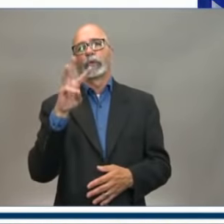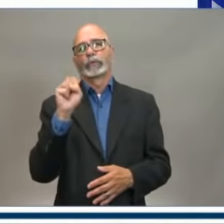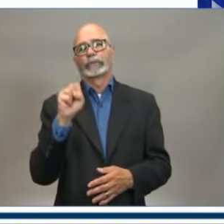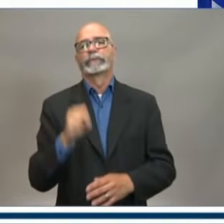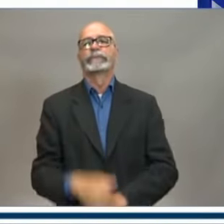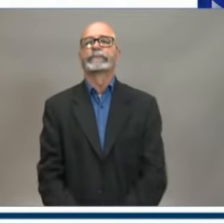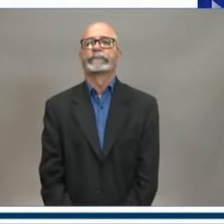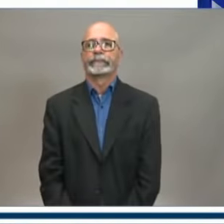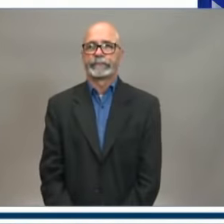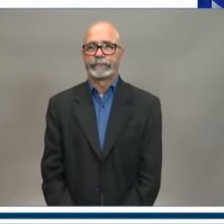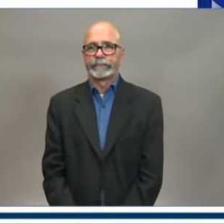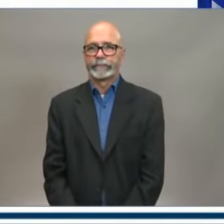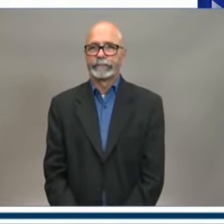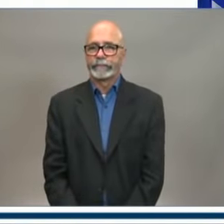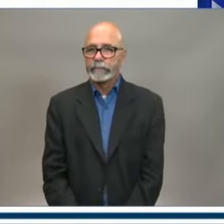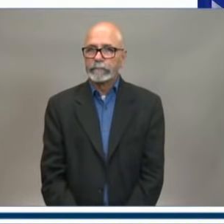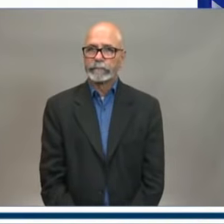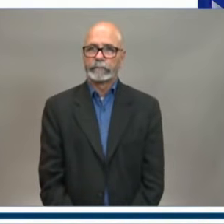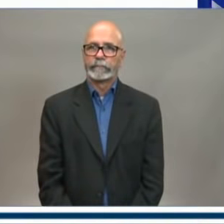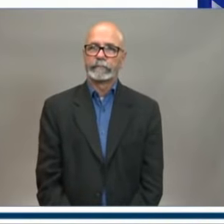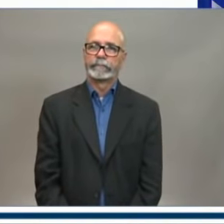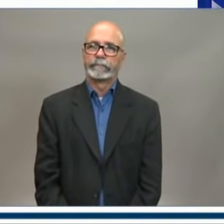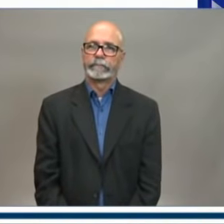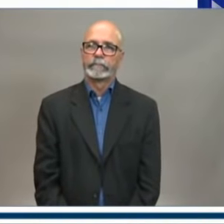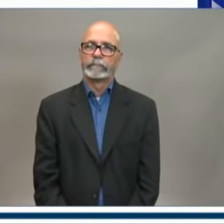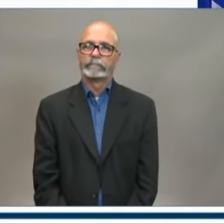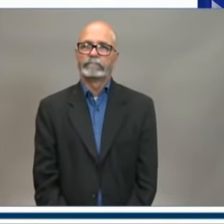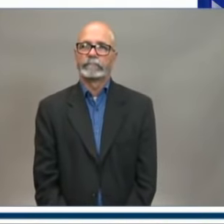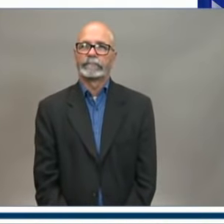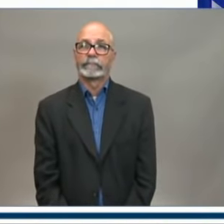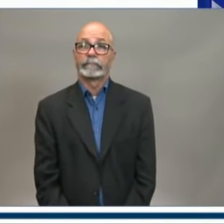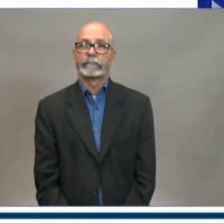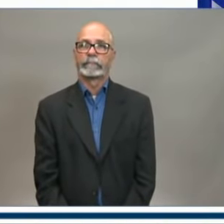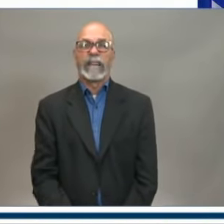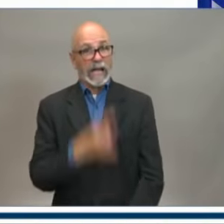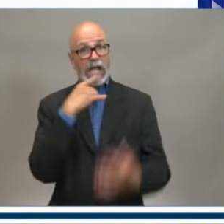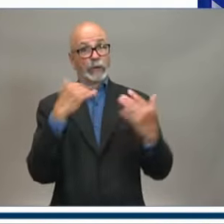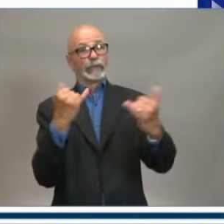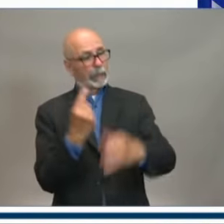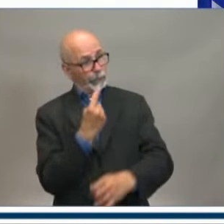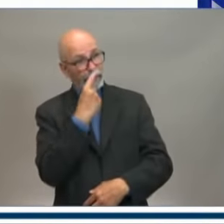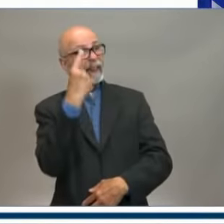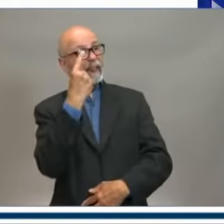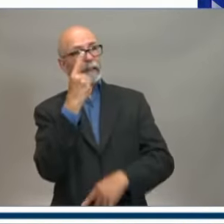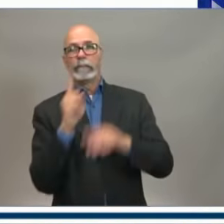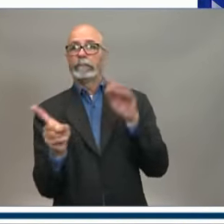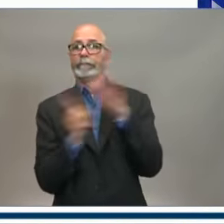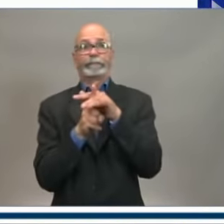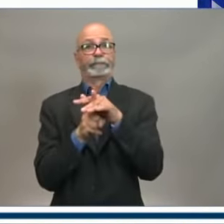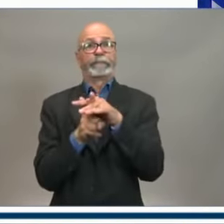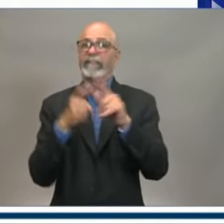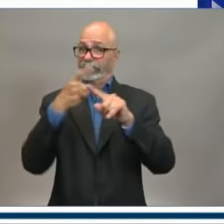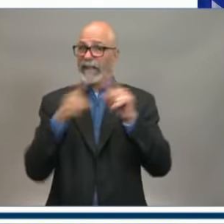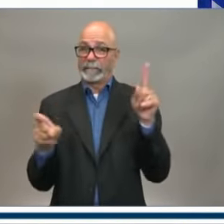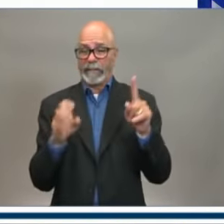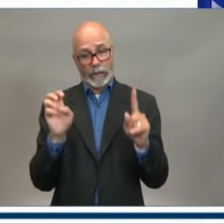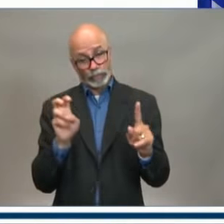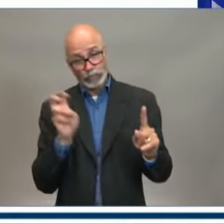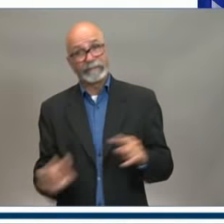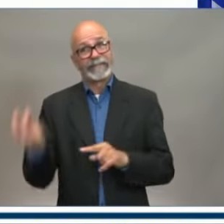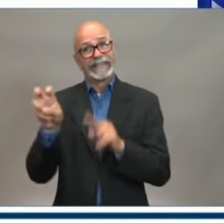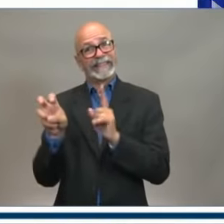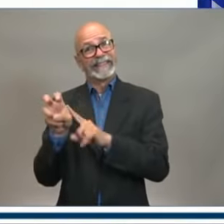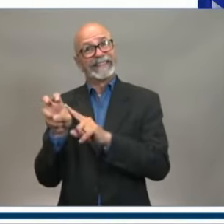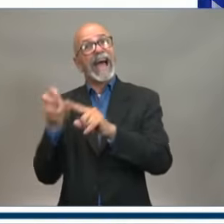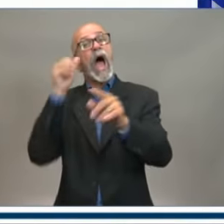Thank you. Once again, today's new case is travel-related. We've seen the outbreak in New Brunswick is